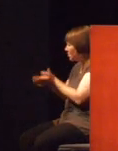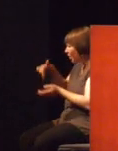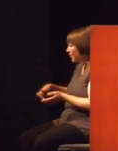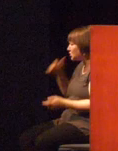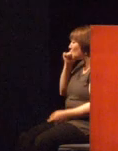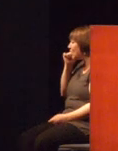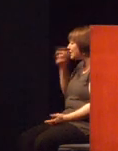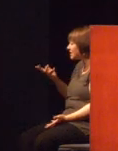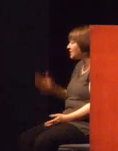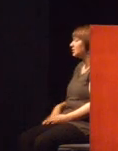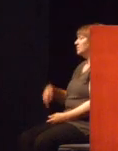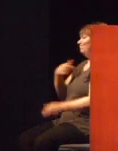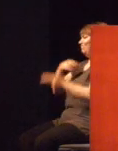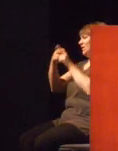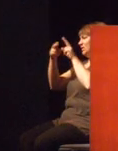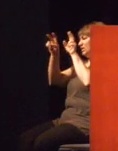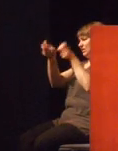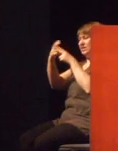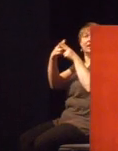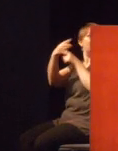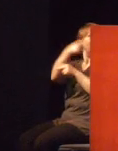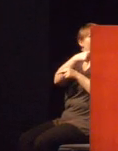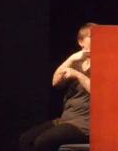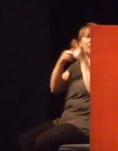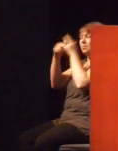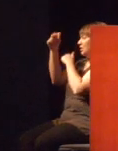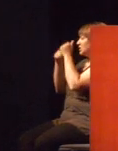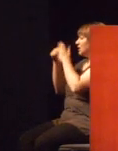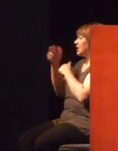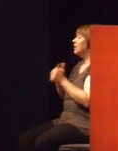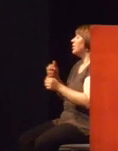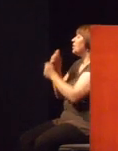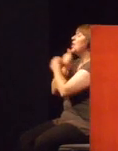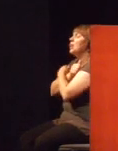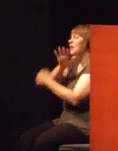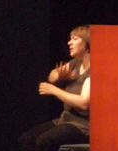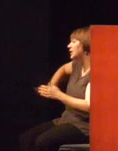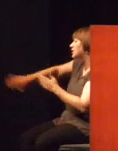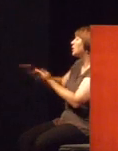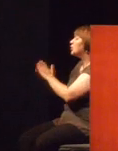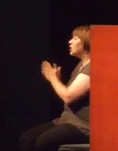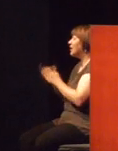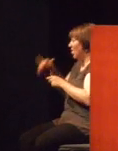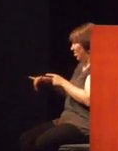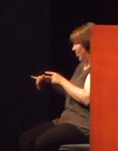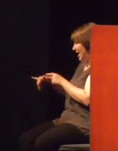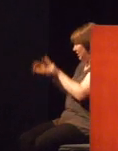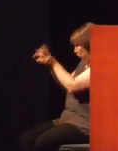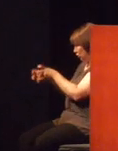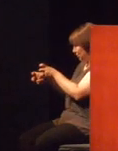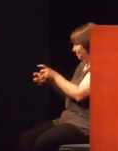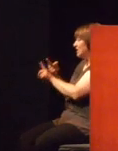I have titled this talk, Building the Beloved Community. The Beloved Community is actually a term from Martin Luther King that